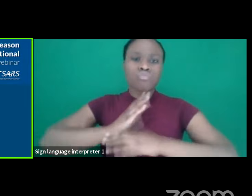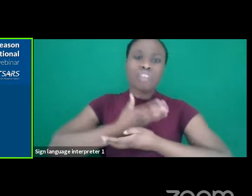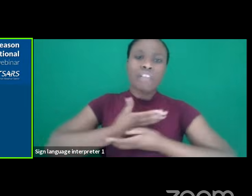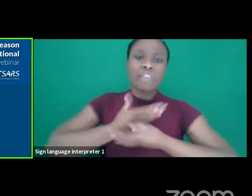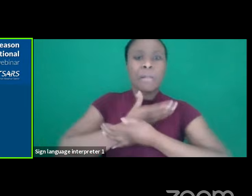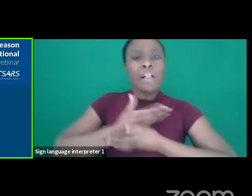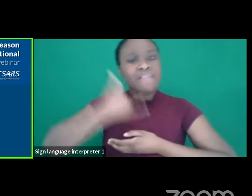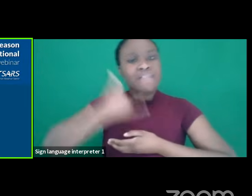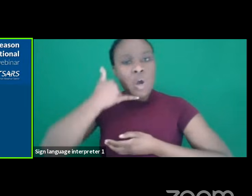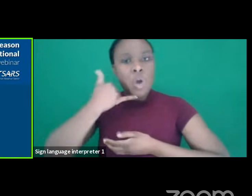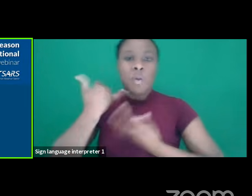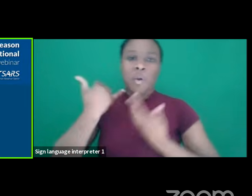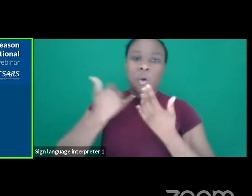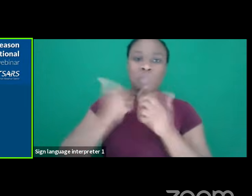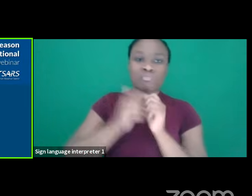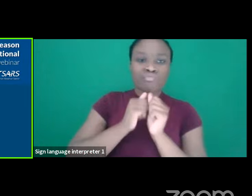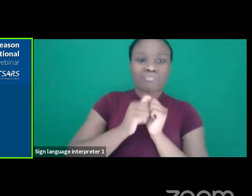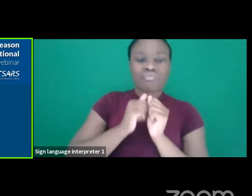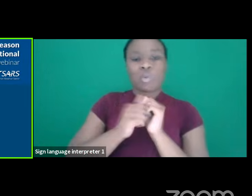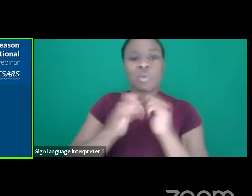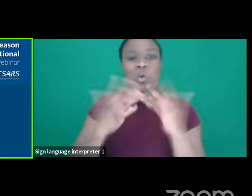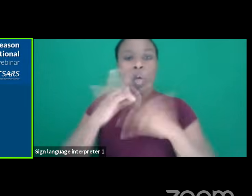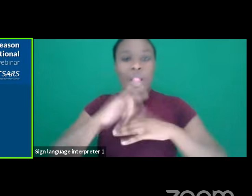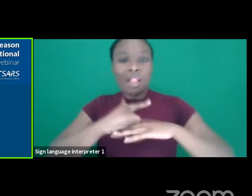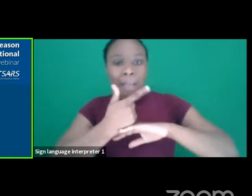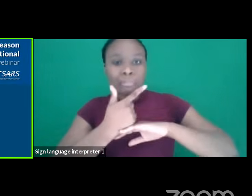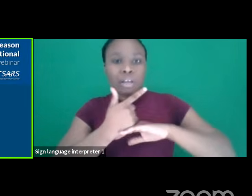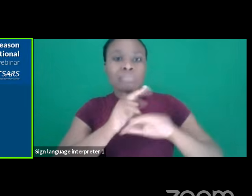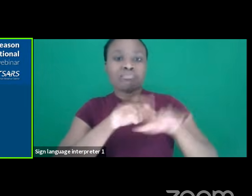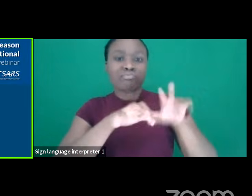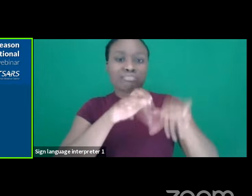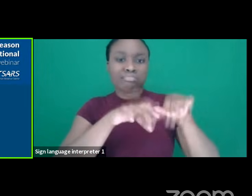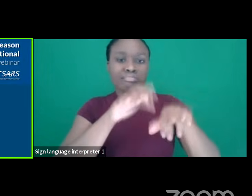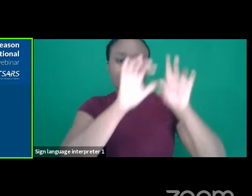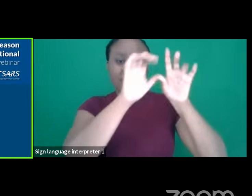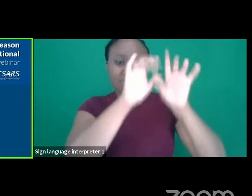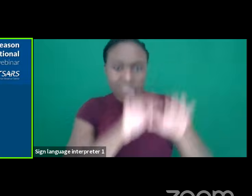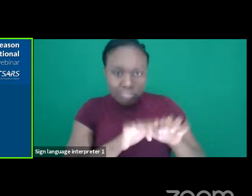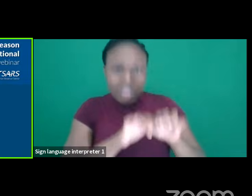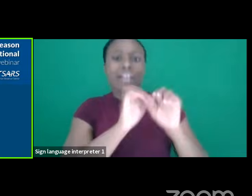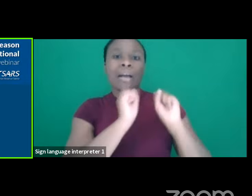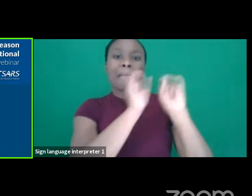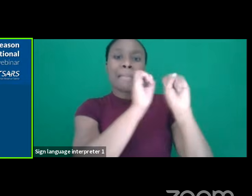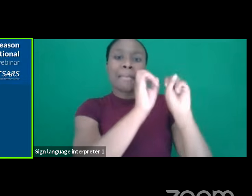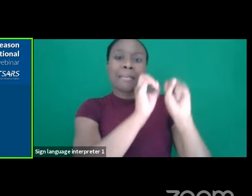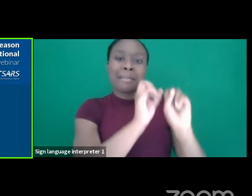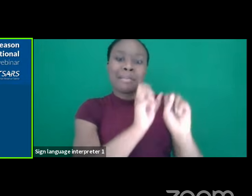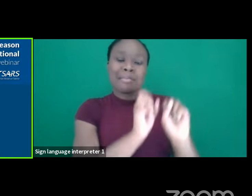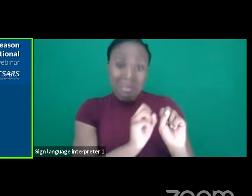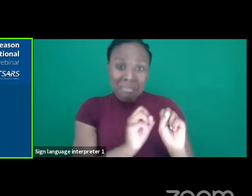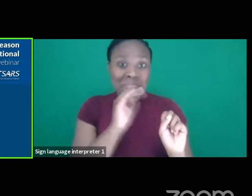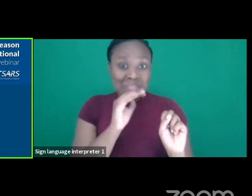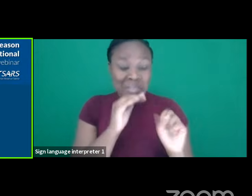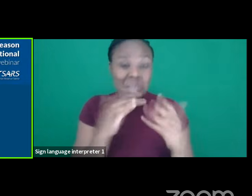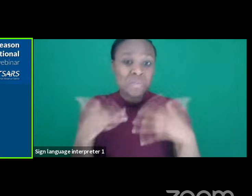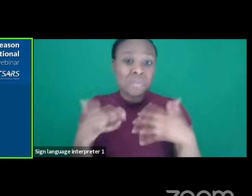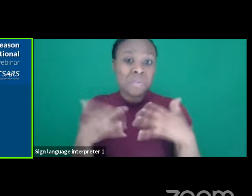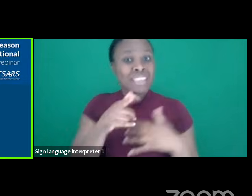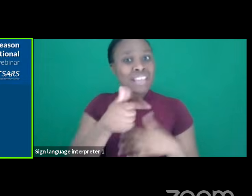for taxpayers to interact with us through this platform. There's also another very interesting development around the